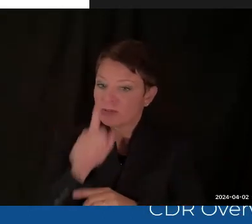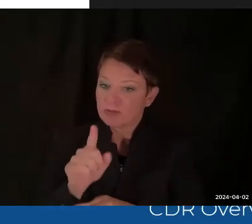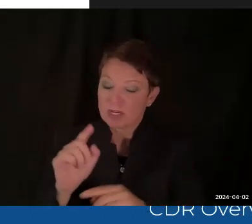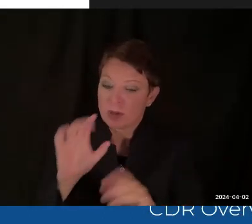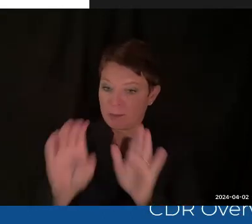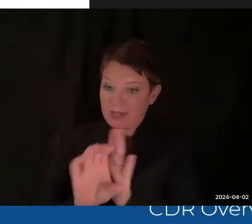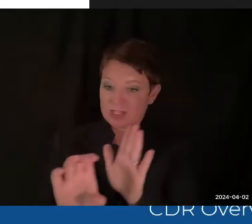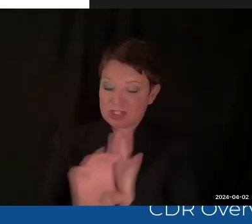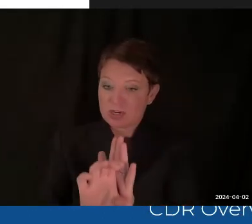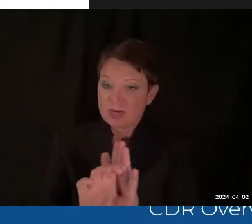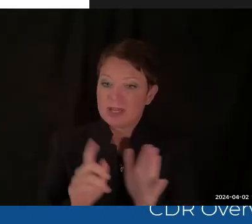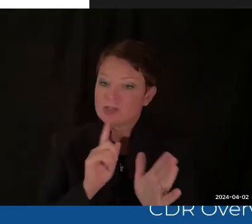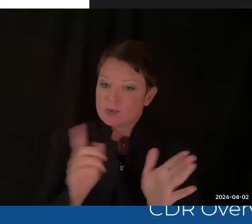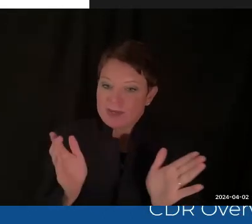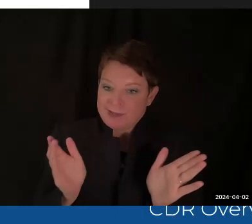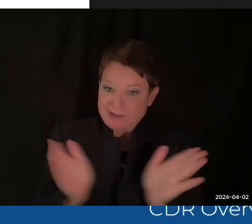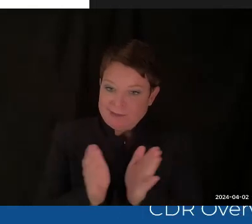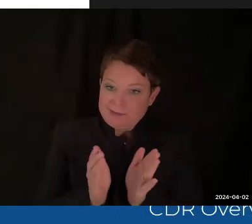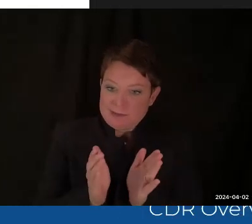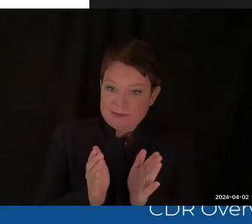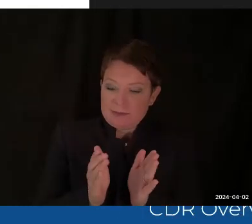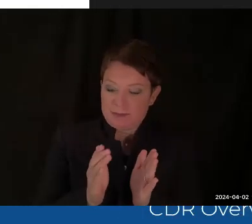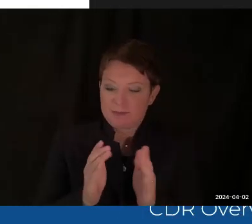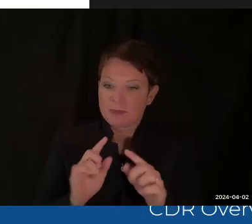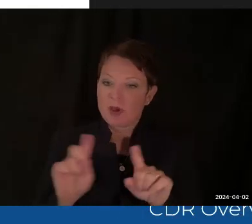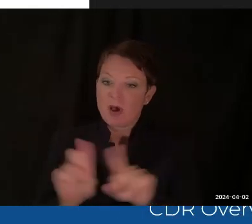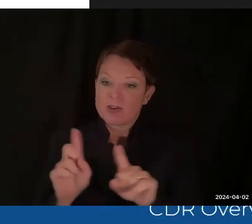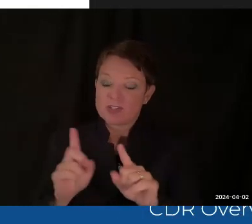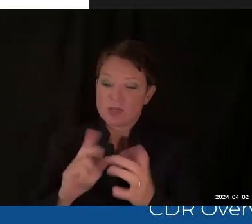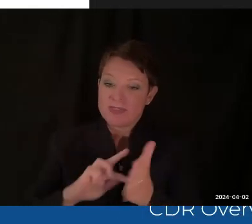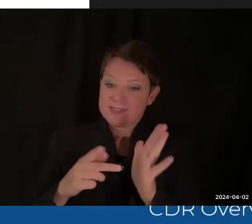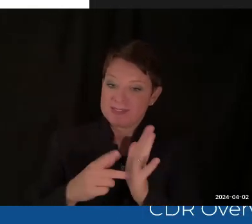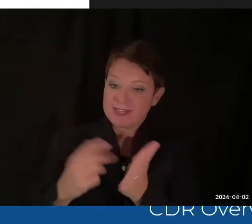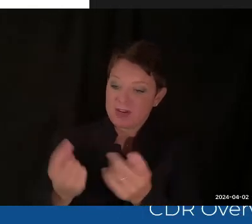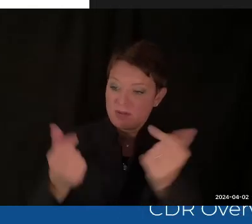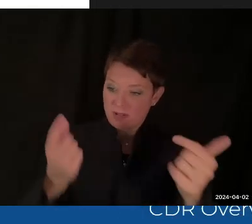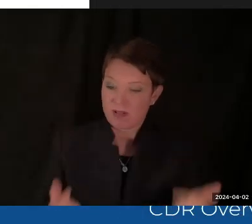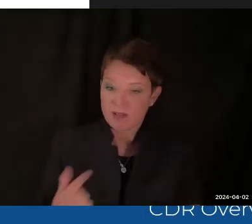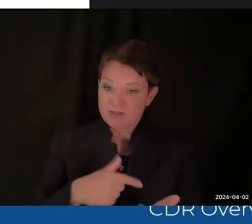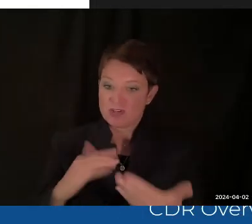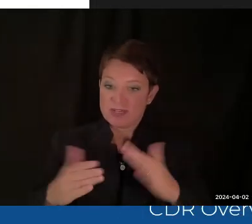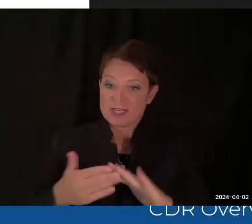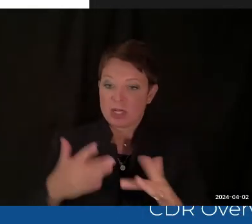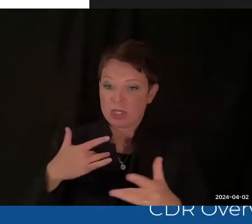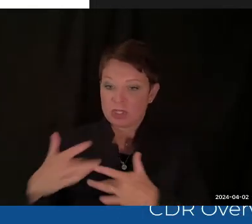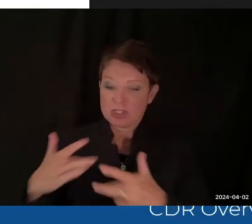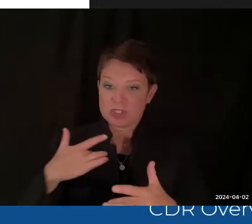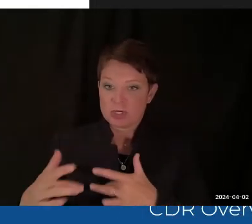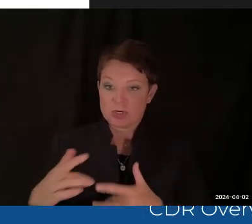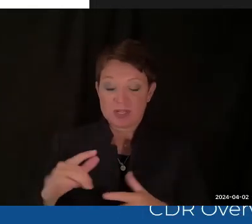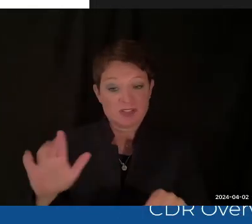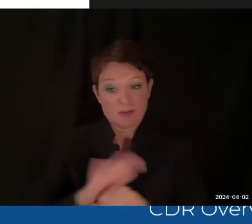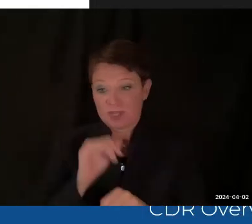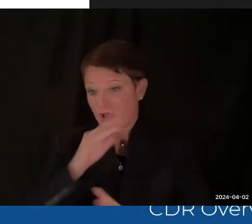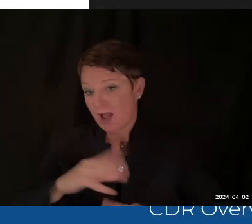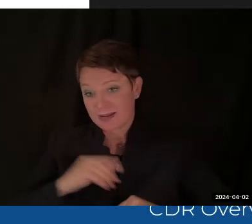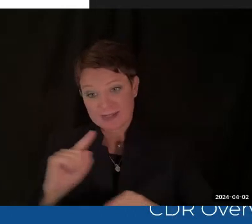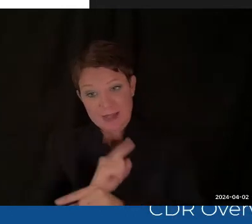will actually be. And this intentional erasure of Chinatown and the communities concerned is fully